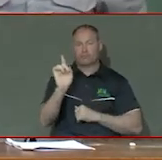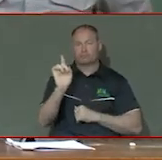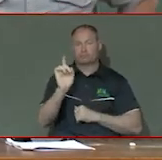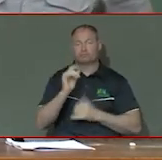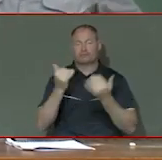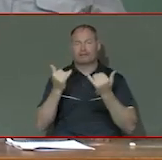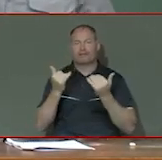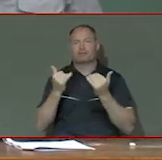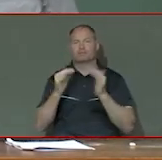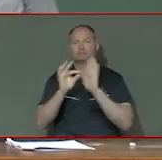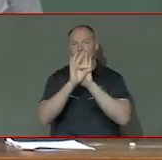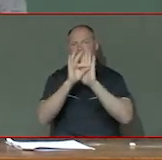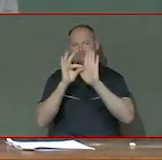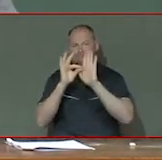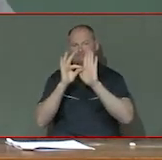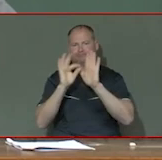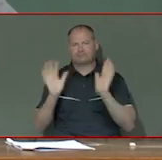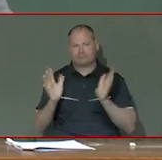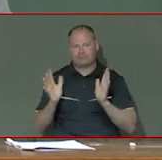sum.